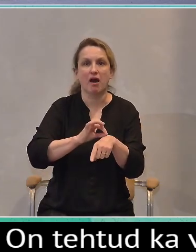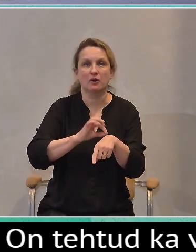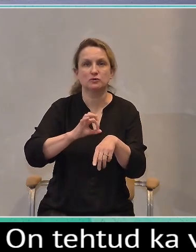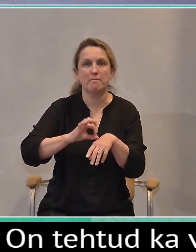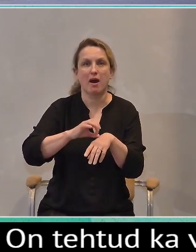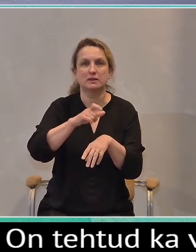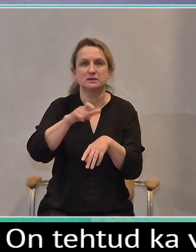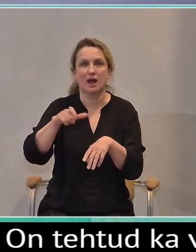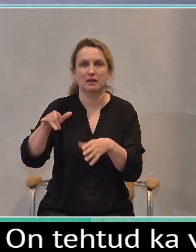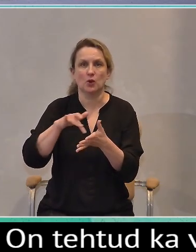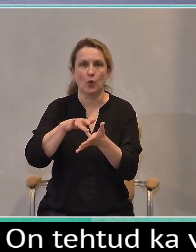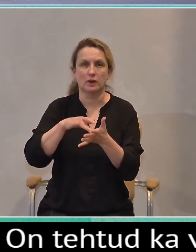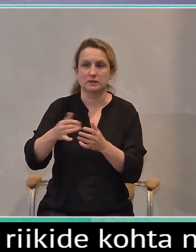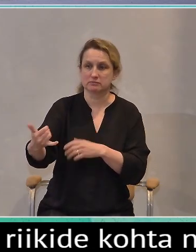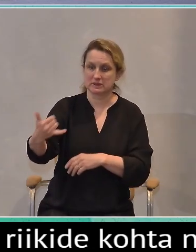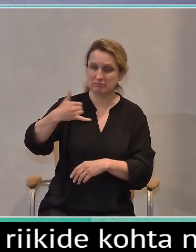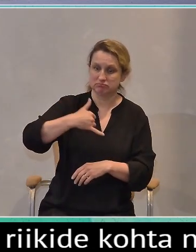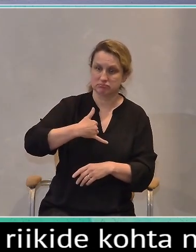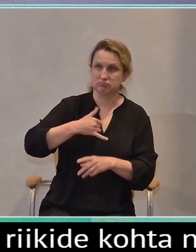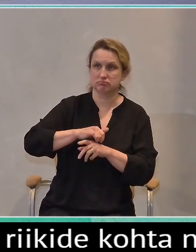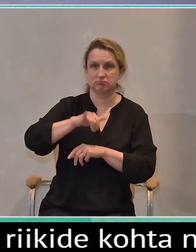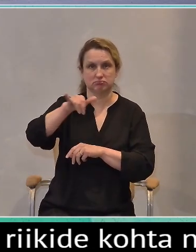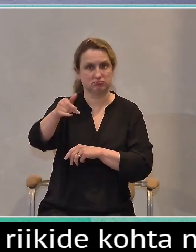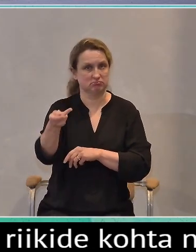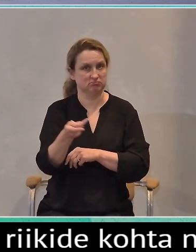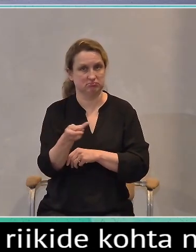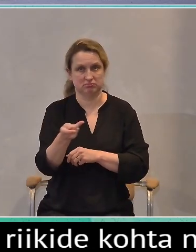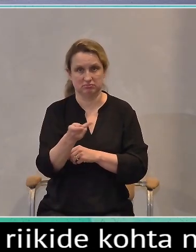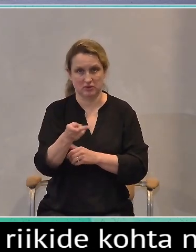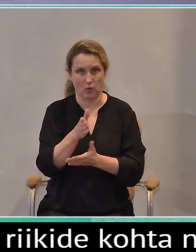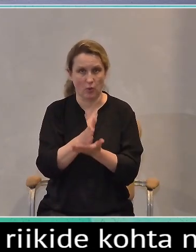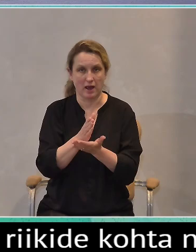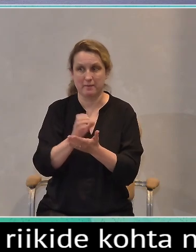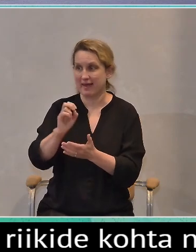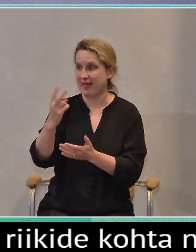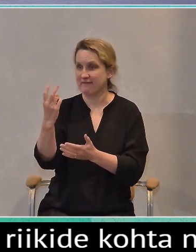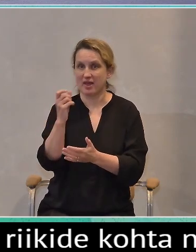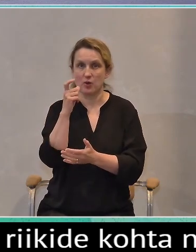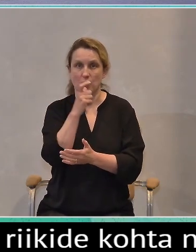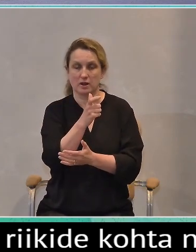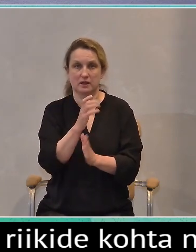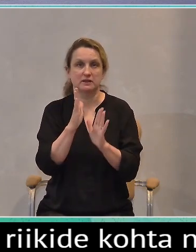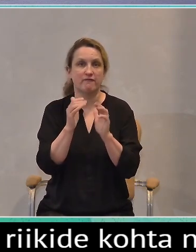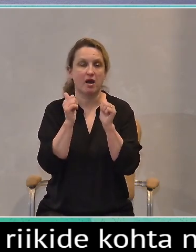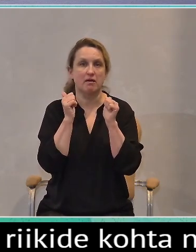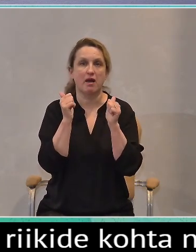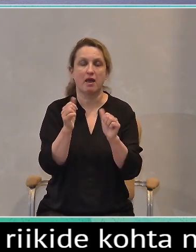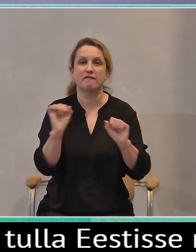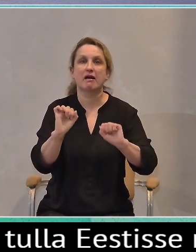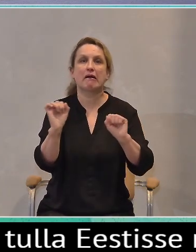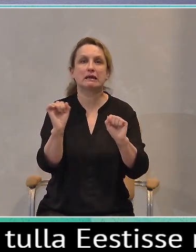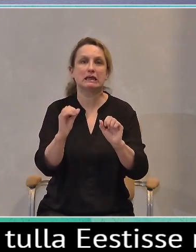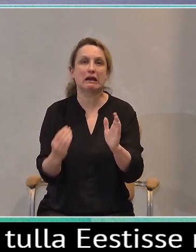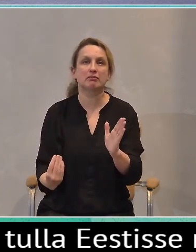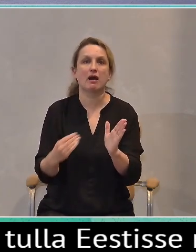other countries. The movement by Estonian patients going